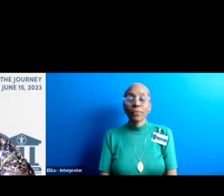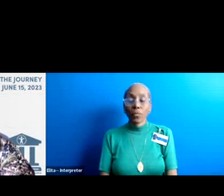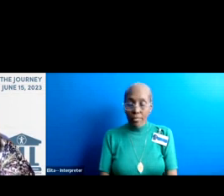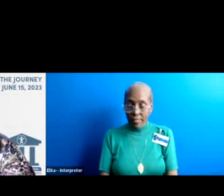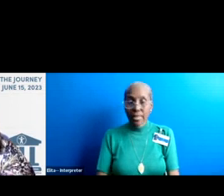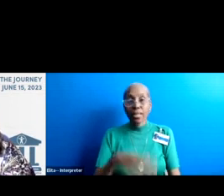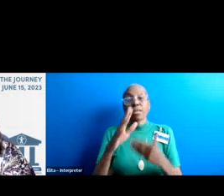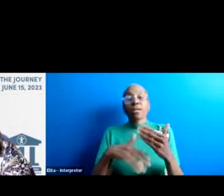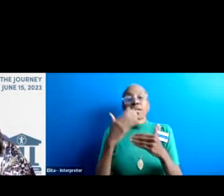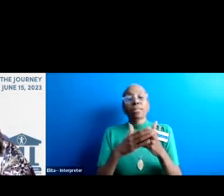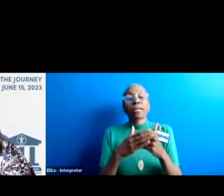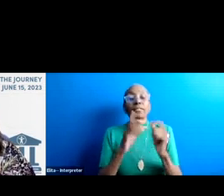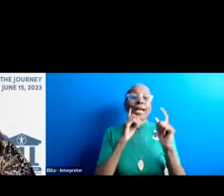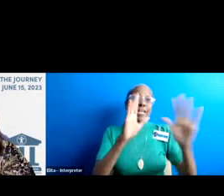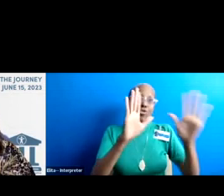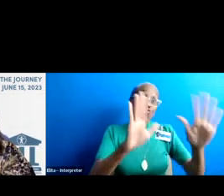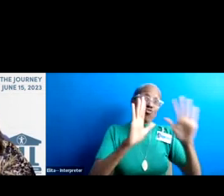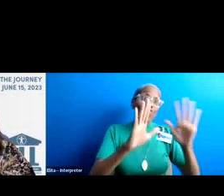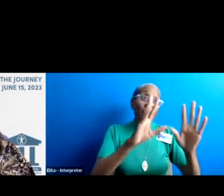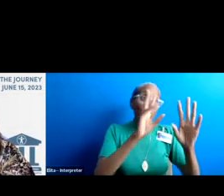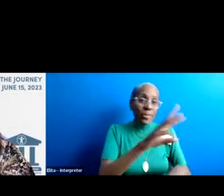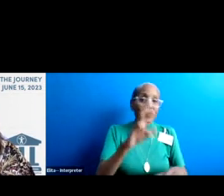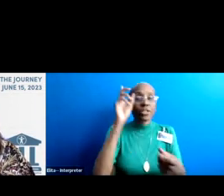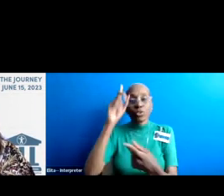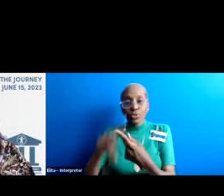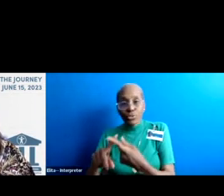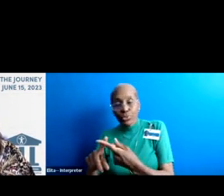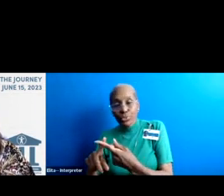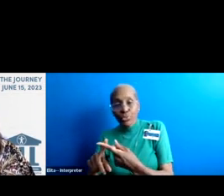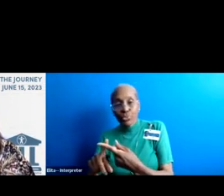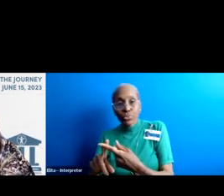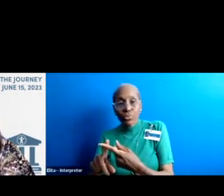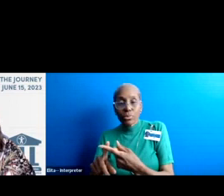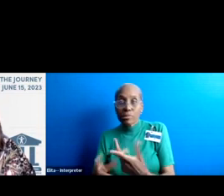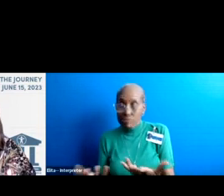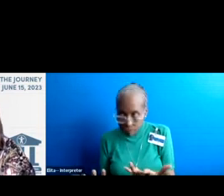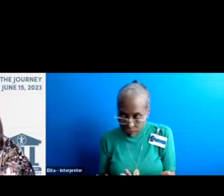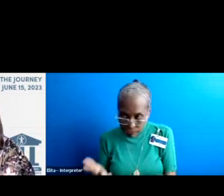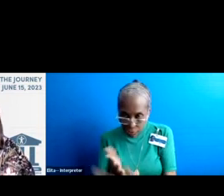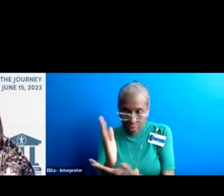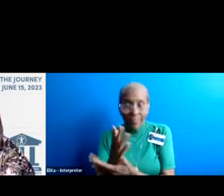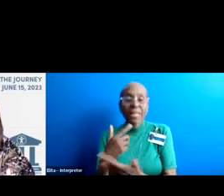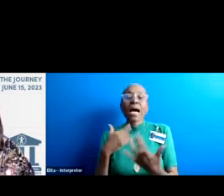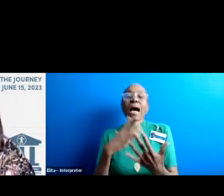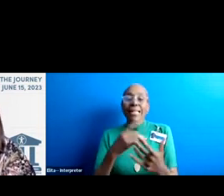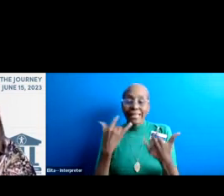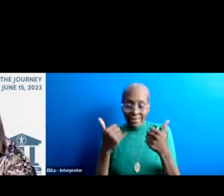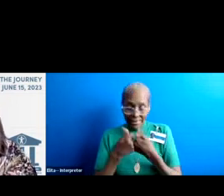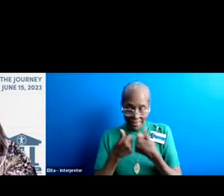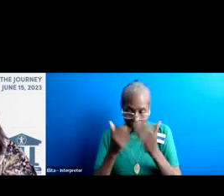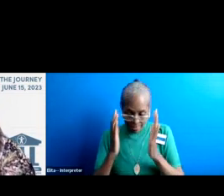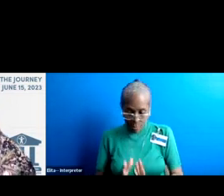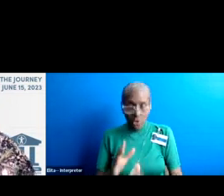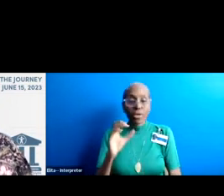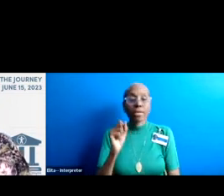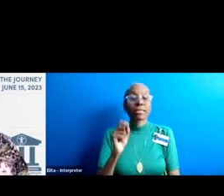go from a fantastic website to, all right, so I am a gamer and Steam has